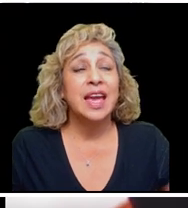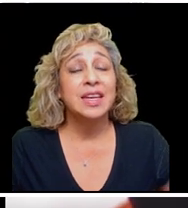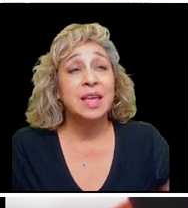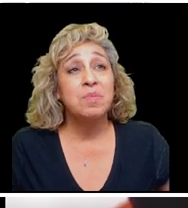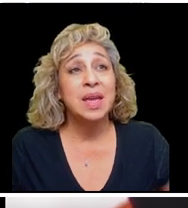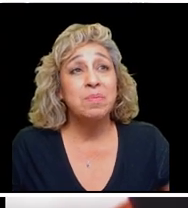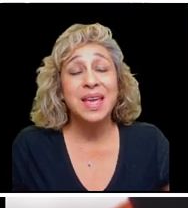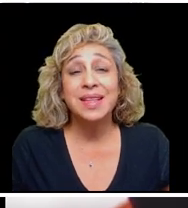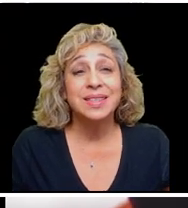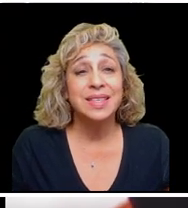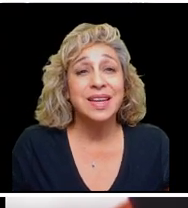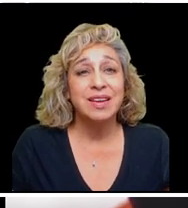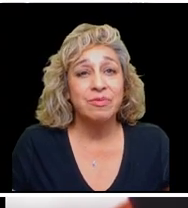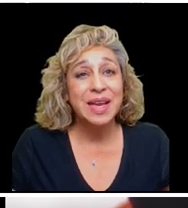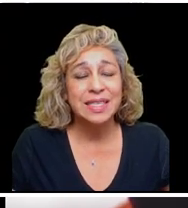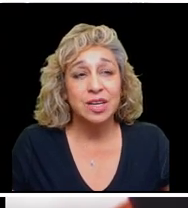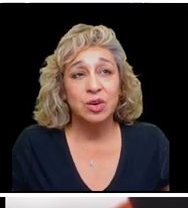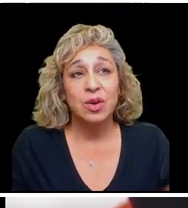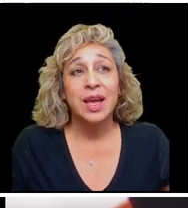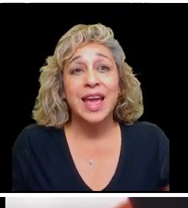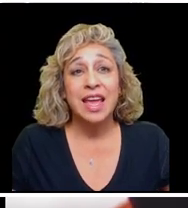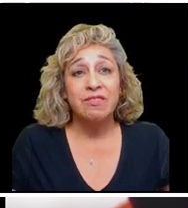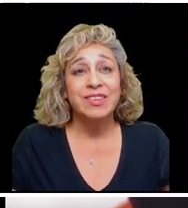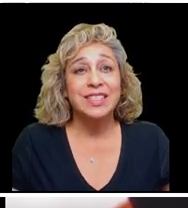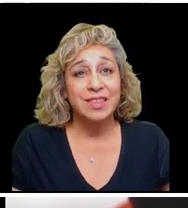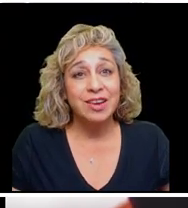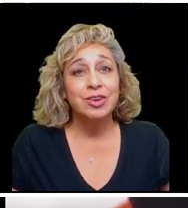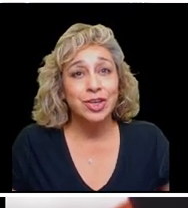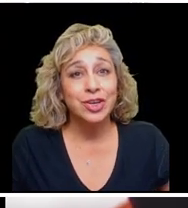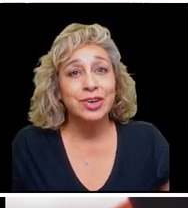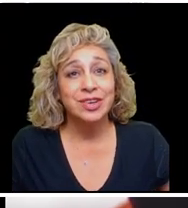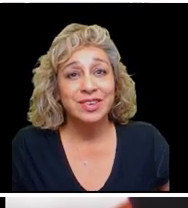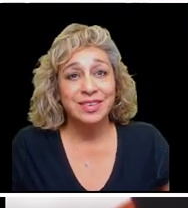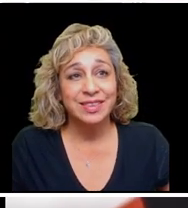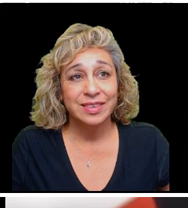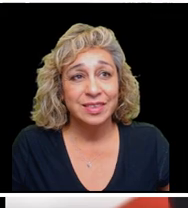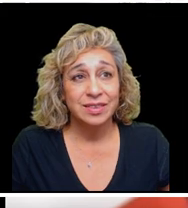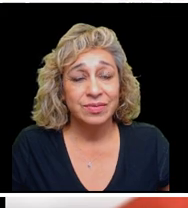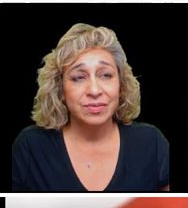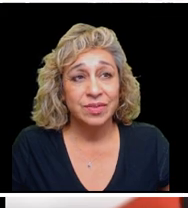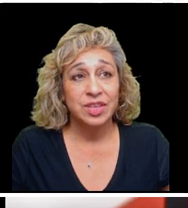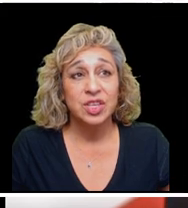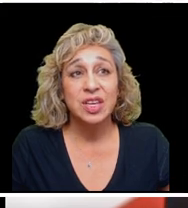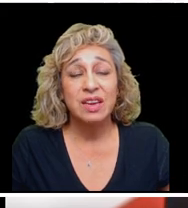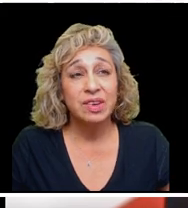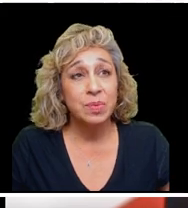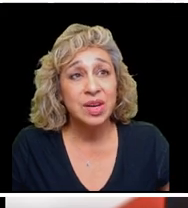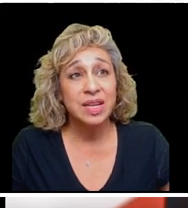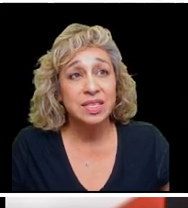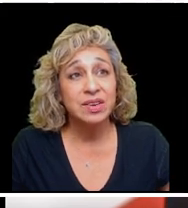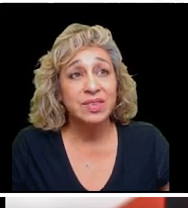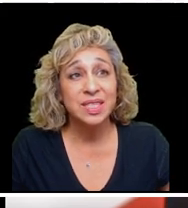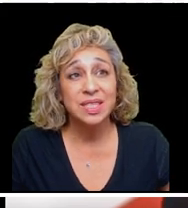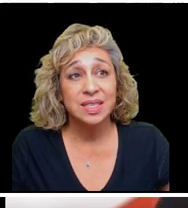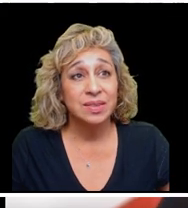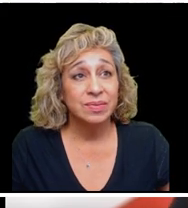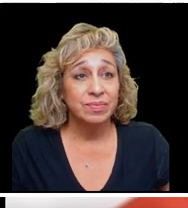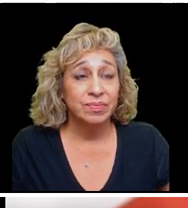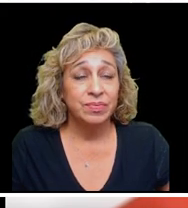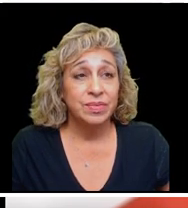they may be in the city of Mexico and if it's their turn to give community